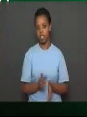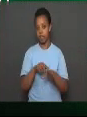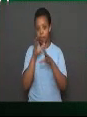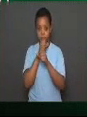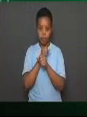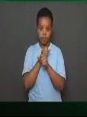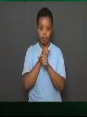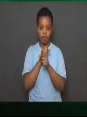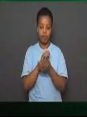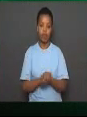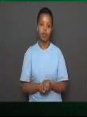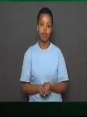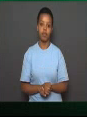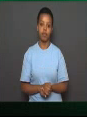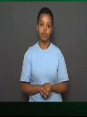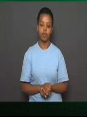Time's up!